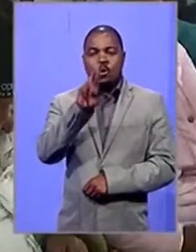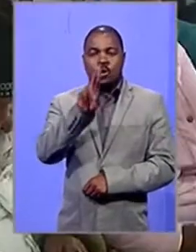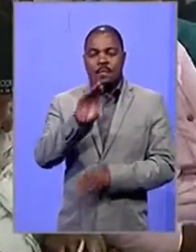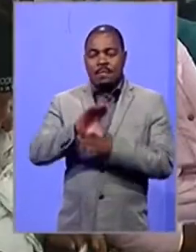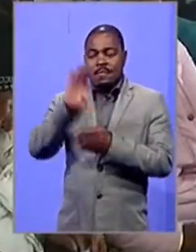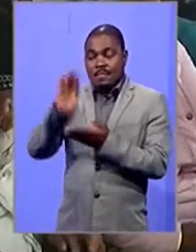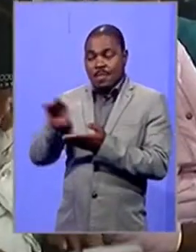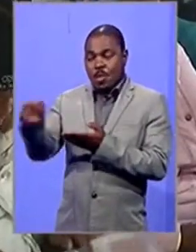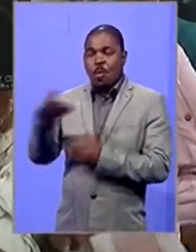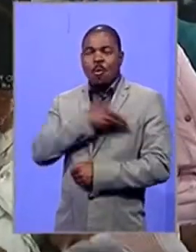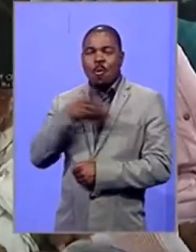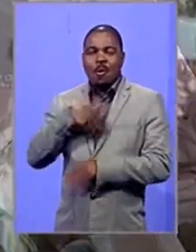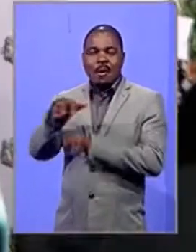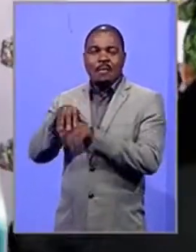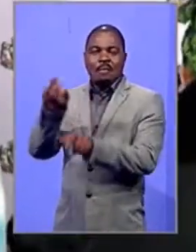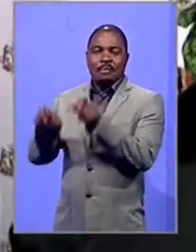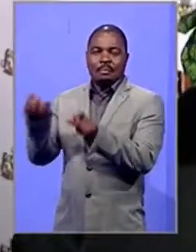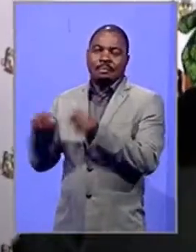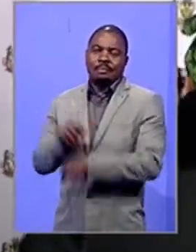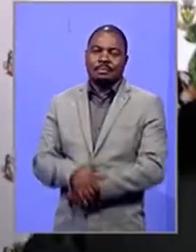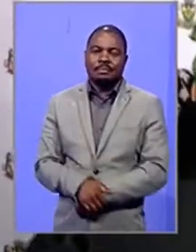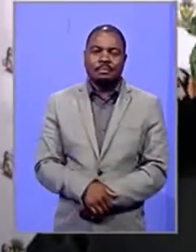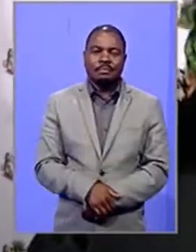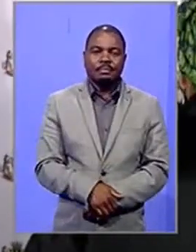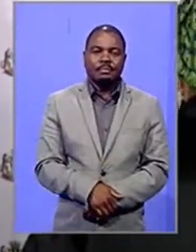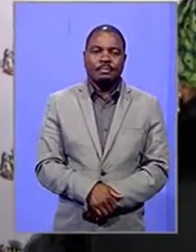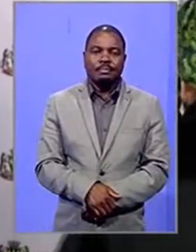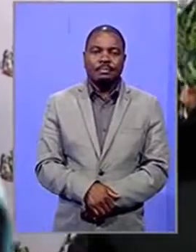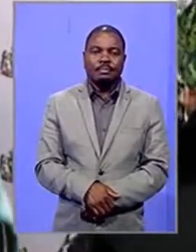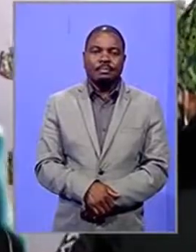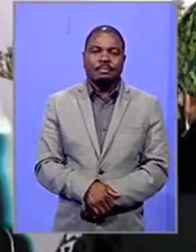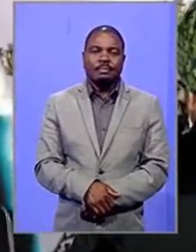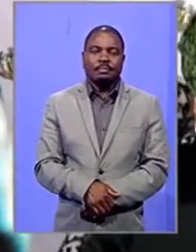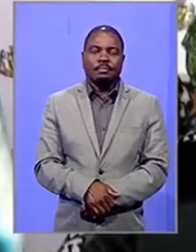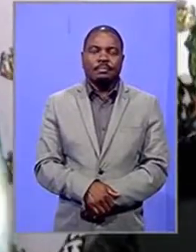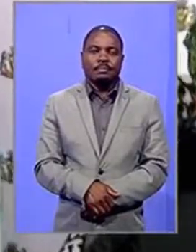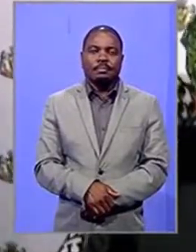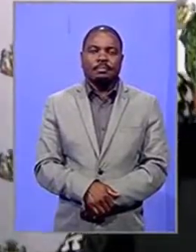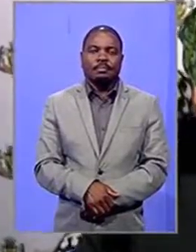borapolasi ba basadi. Ke Magala Masiteng, Thaba Nchu.